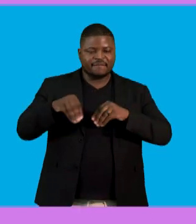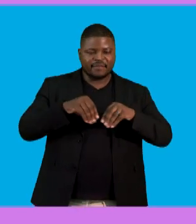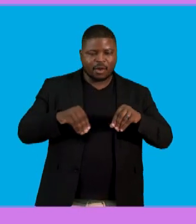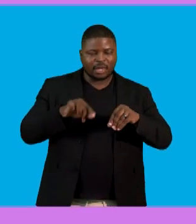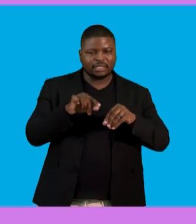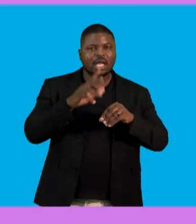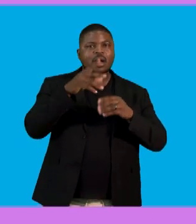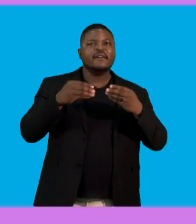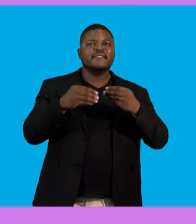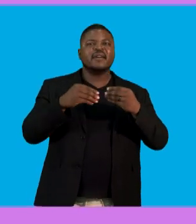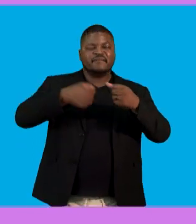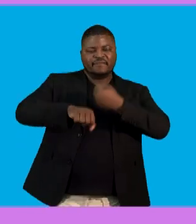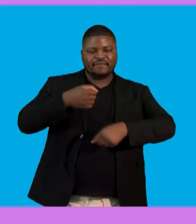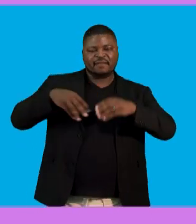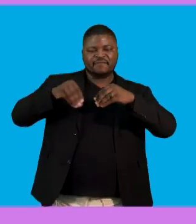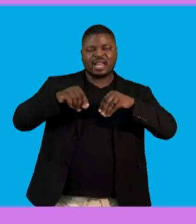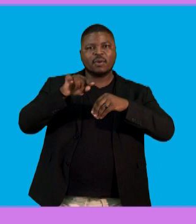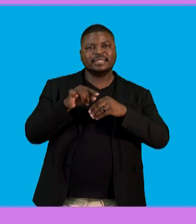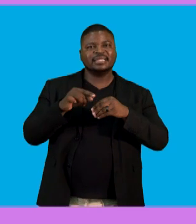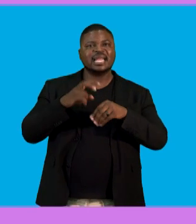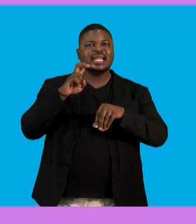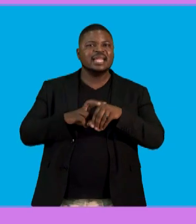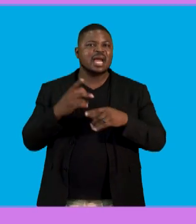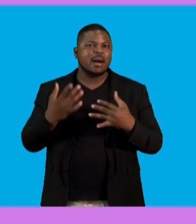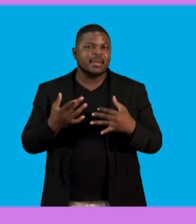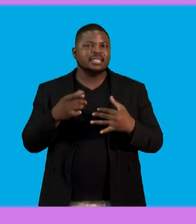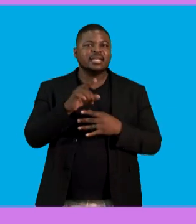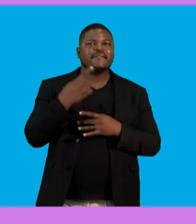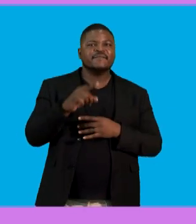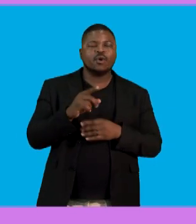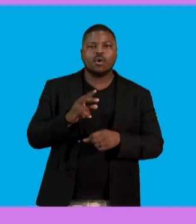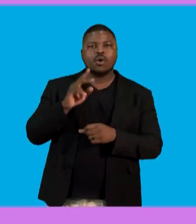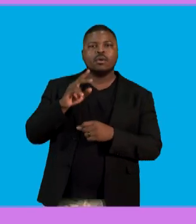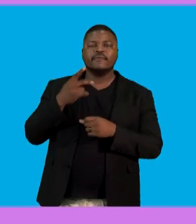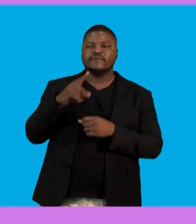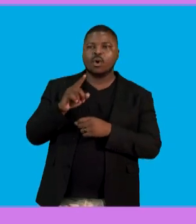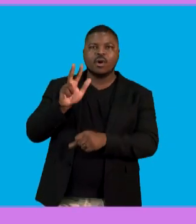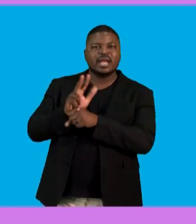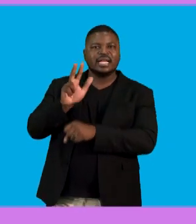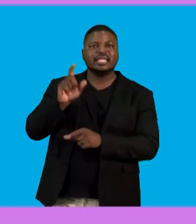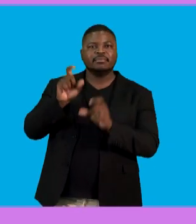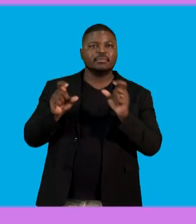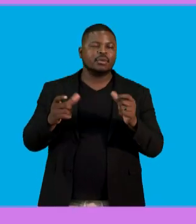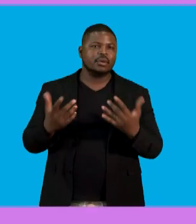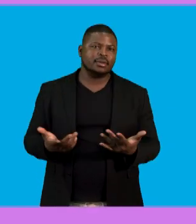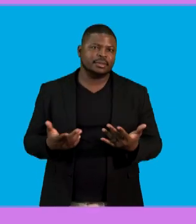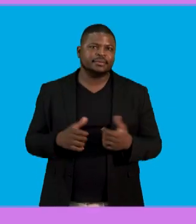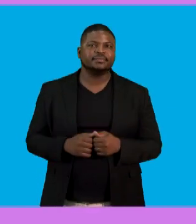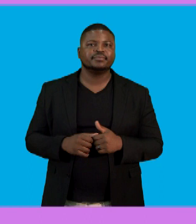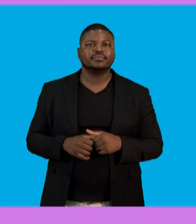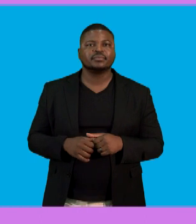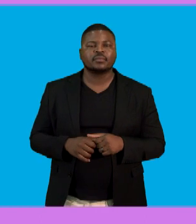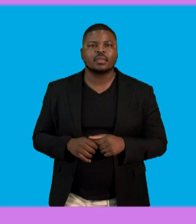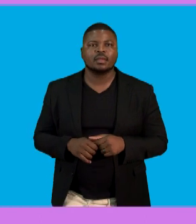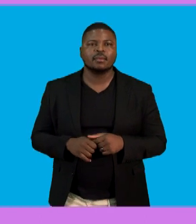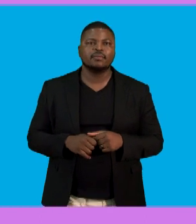to serve 18 people? So we say for 12 people, are abbreviated as PPL. 12 people, how